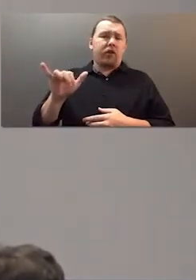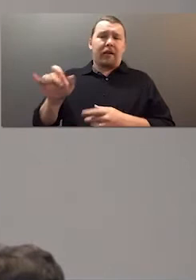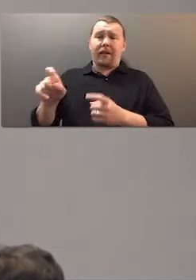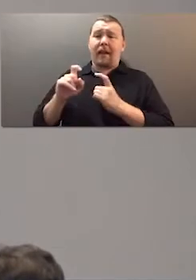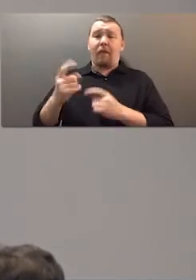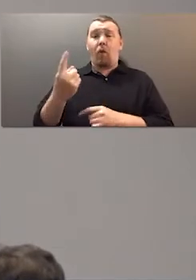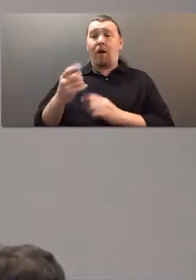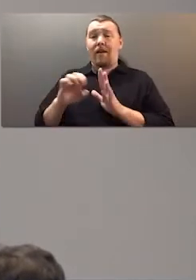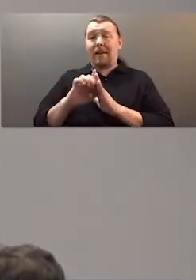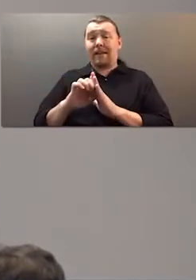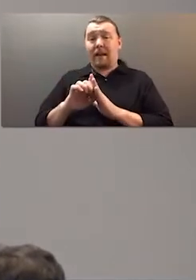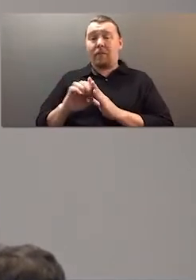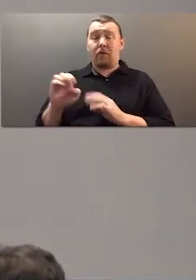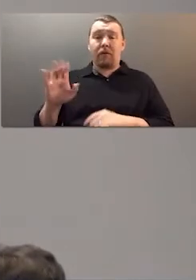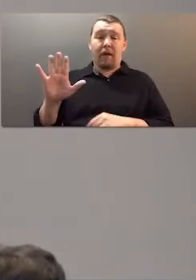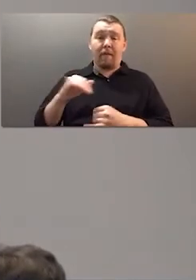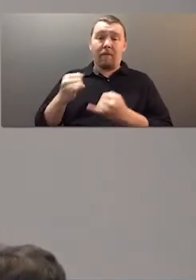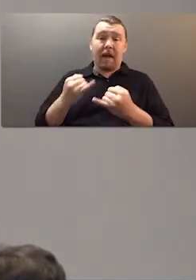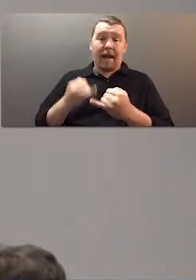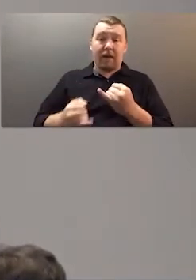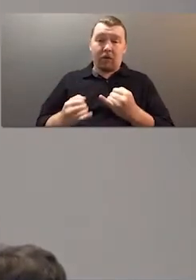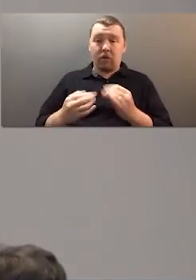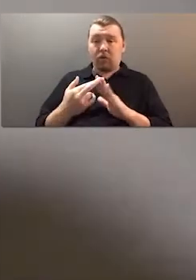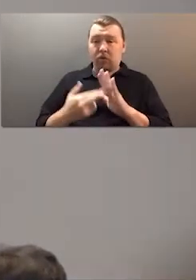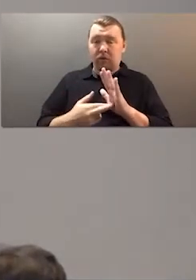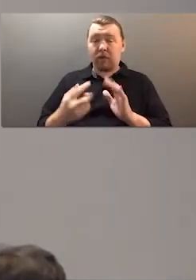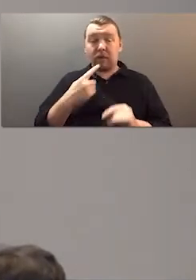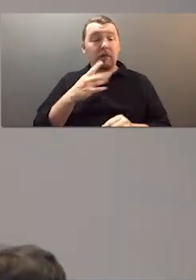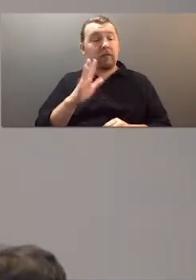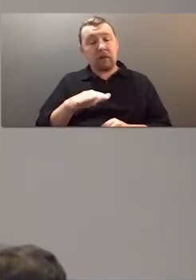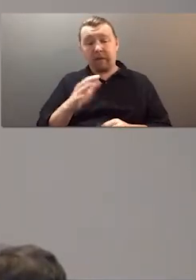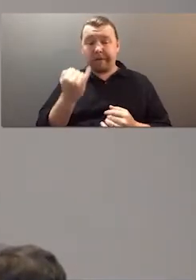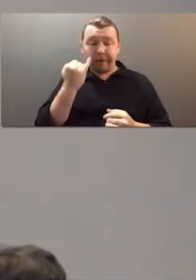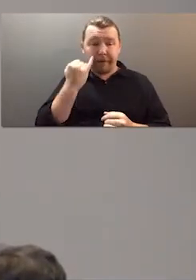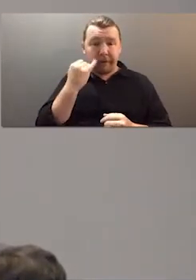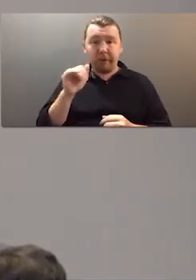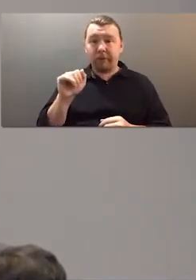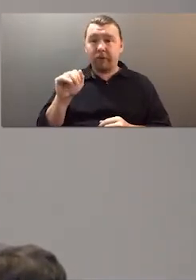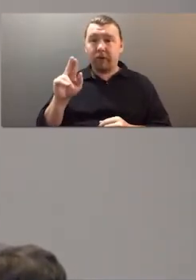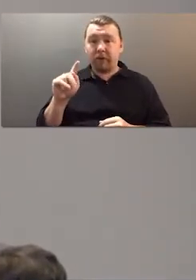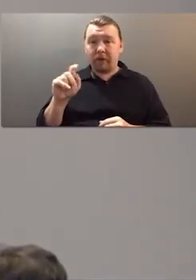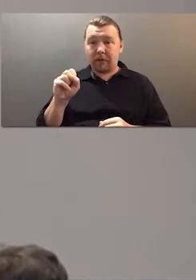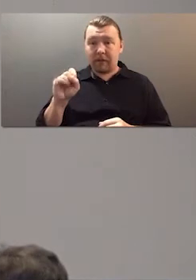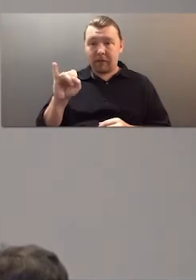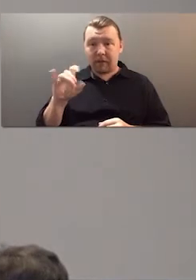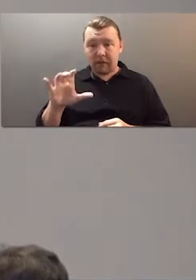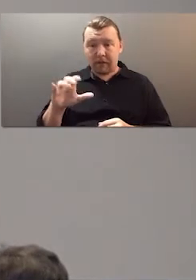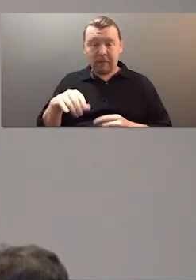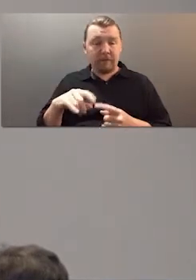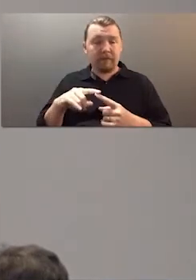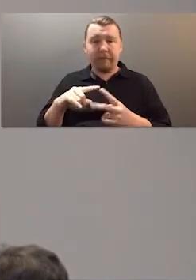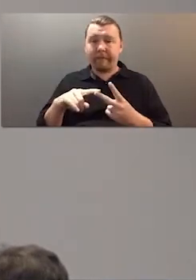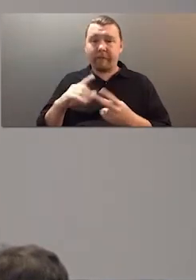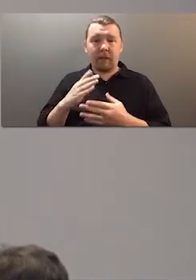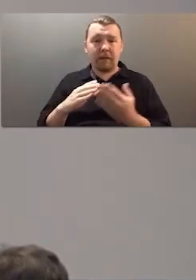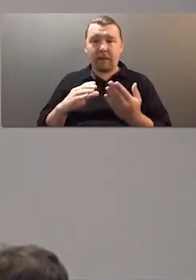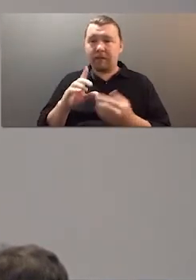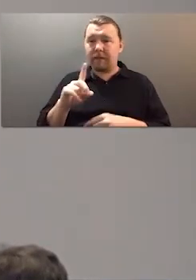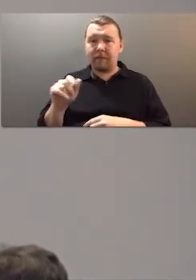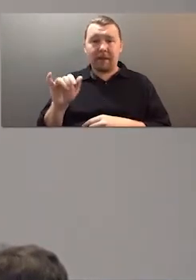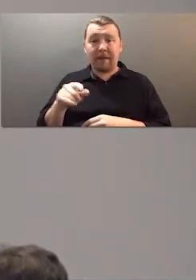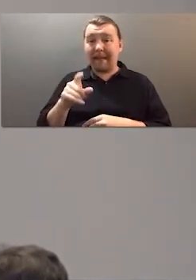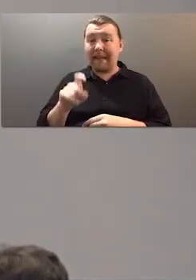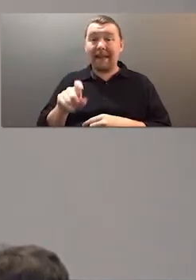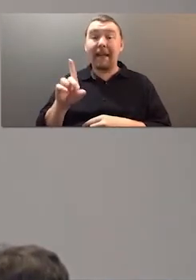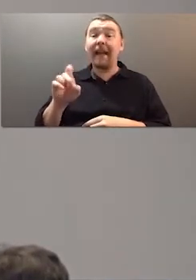one example in their final regulations. They said, what if you had an individual, maybe autistic or some kind of disability that